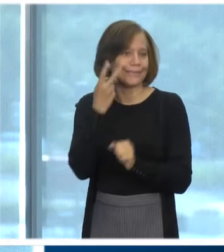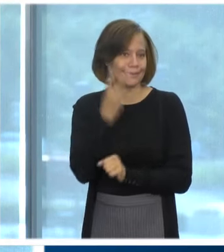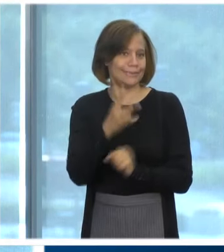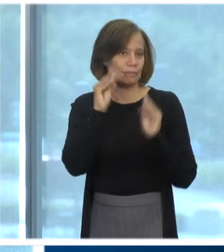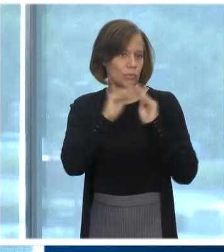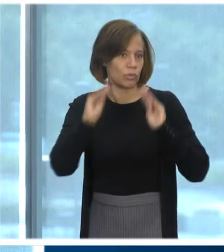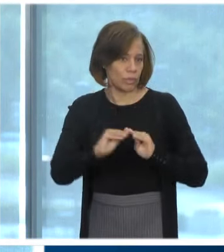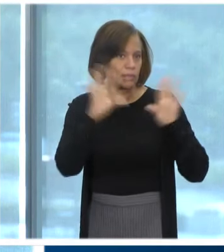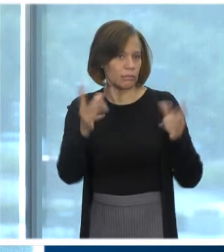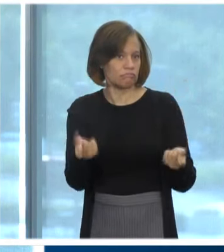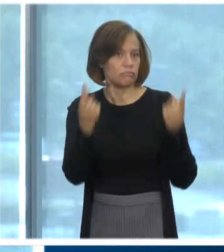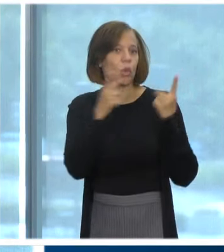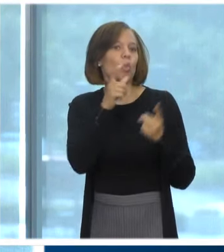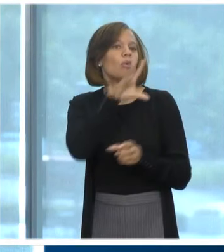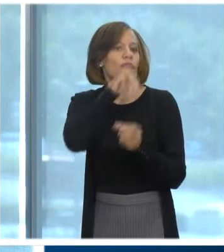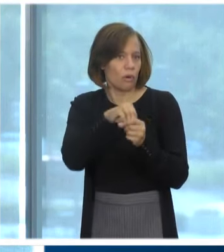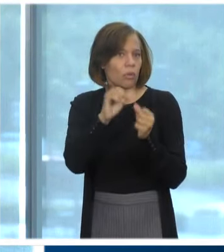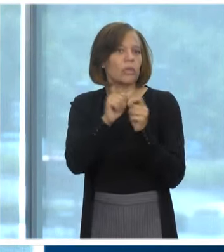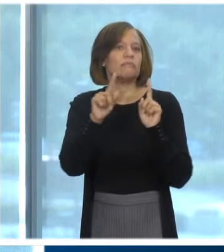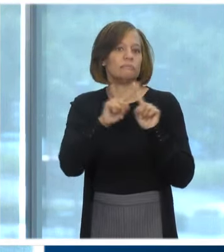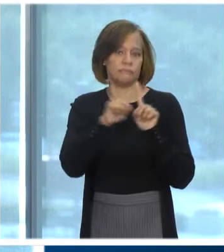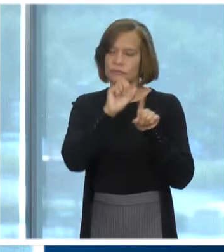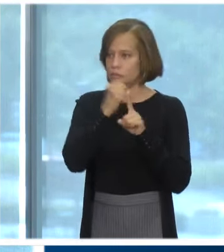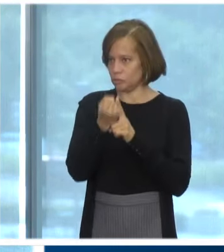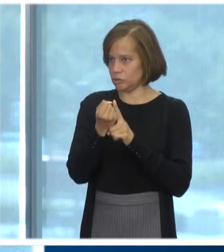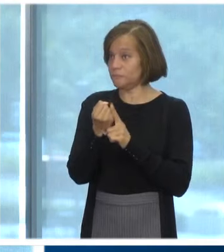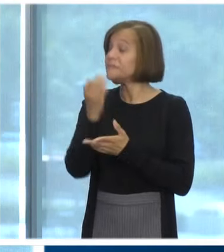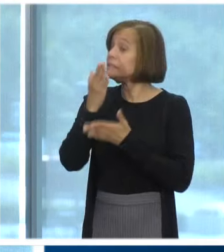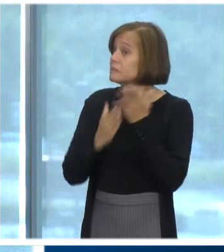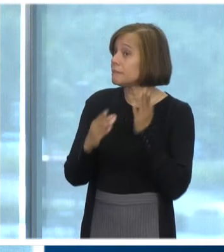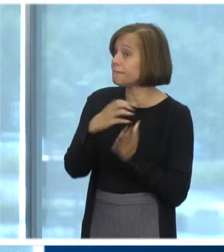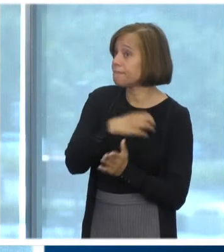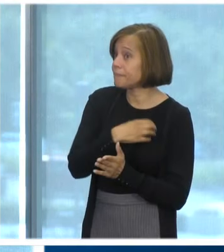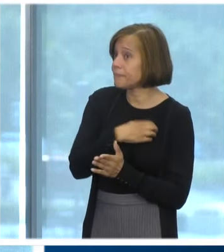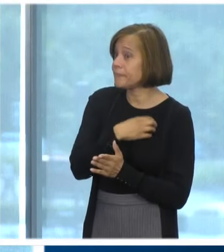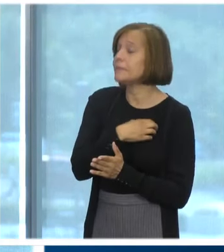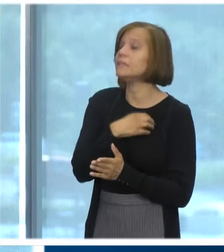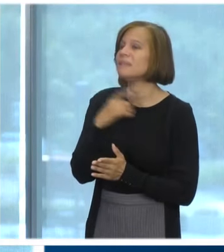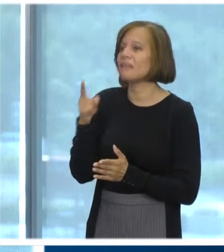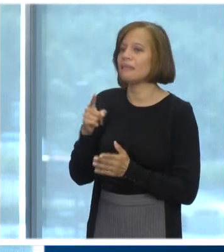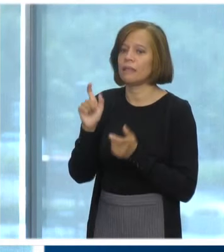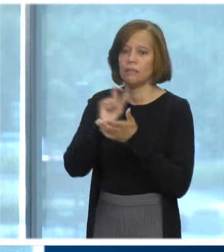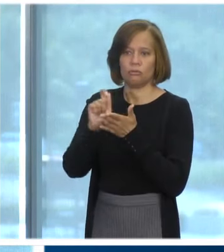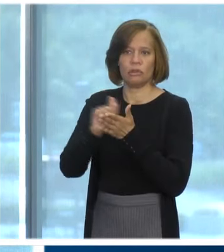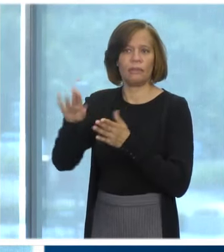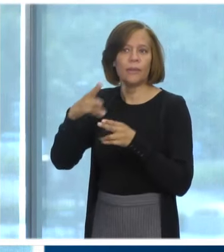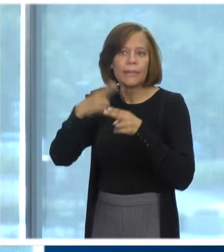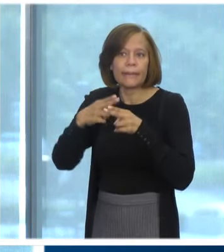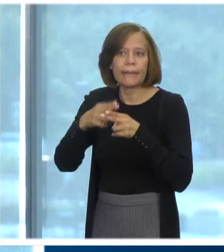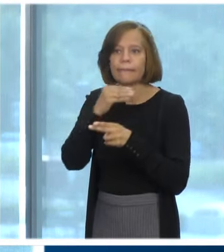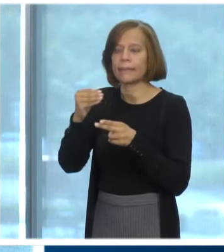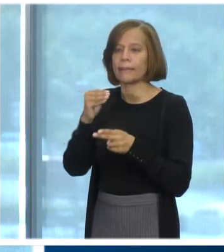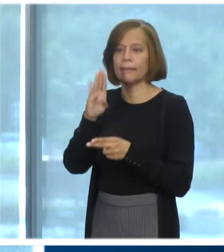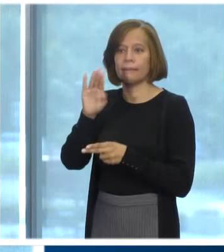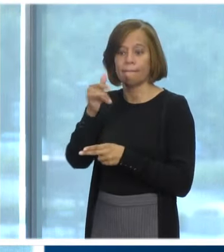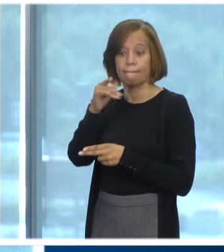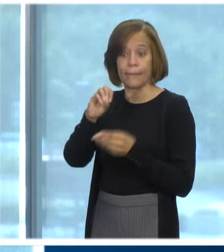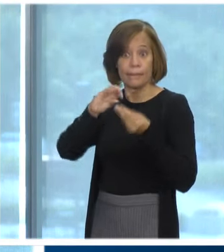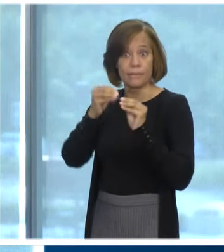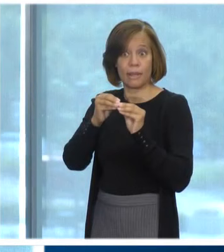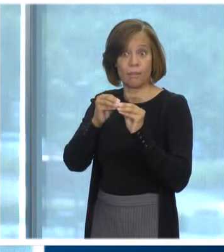was involved. And there were some officers in our investigations who had written their names or badge numbers on a piece of masking tape on